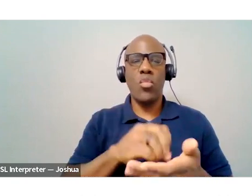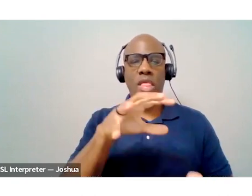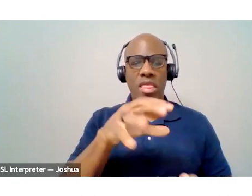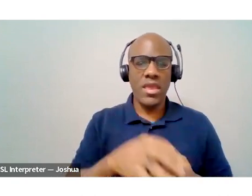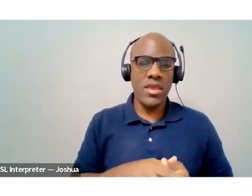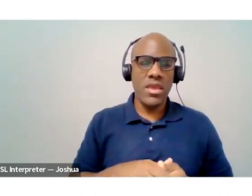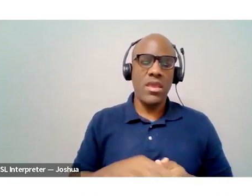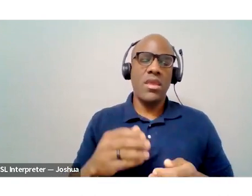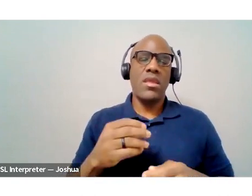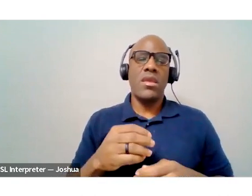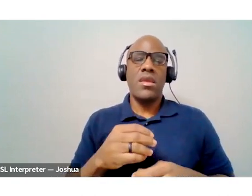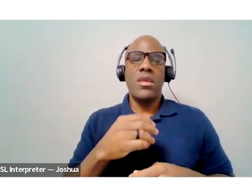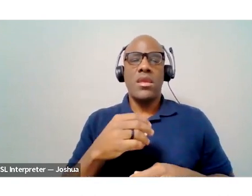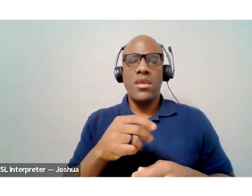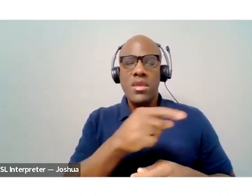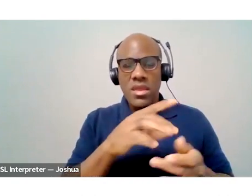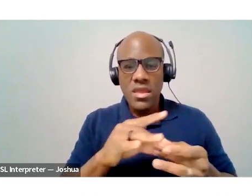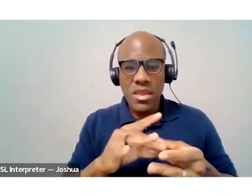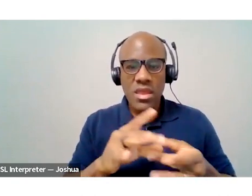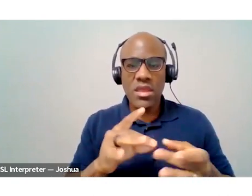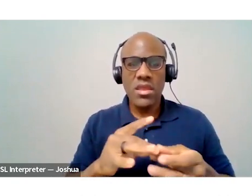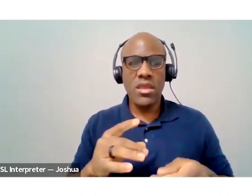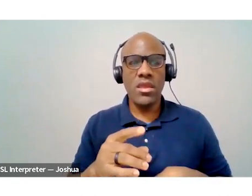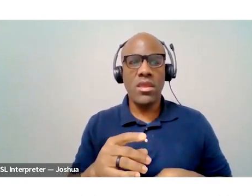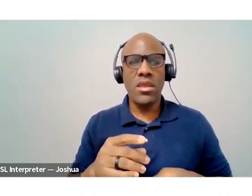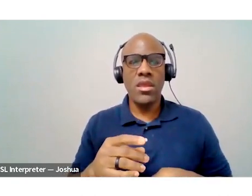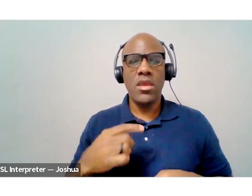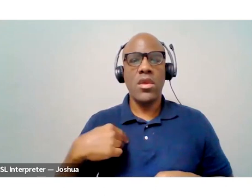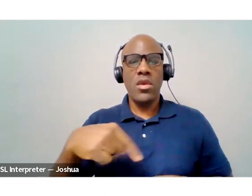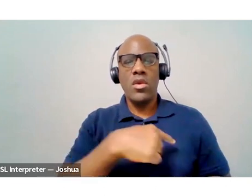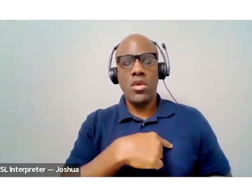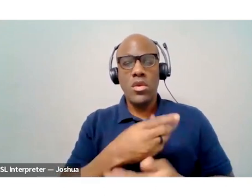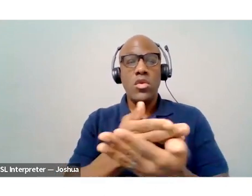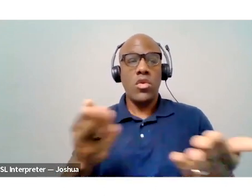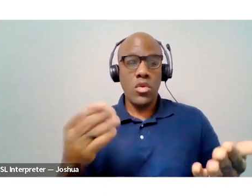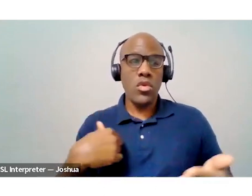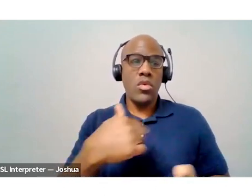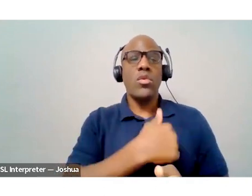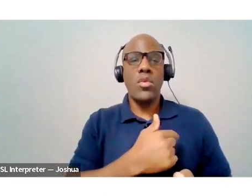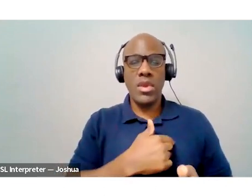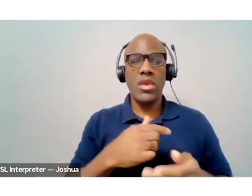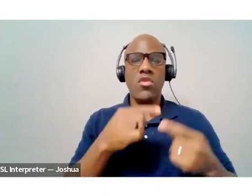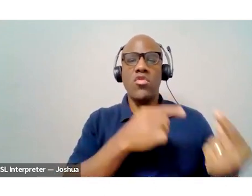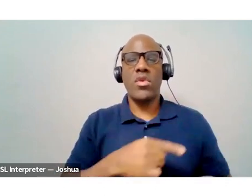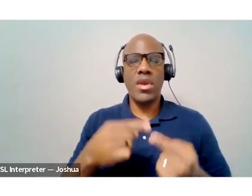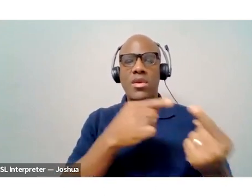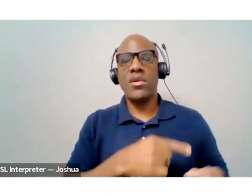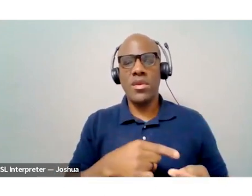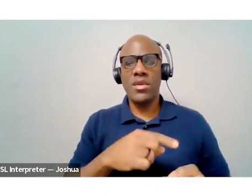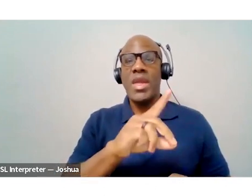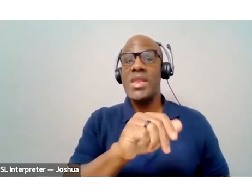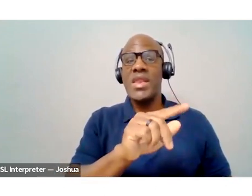process, we owe everything to others. So also, what for me is embedded in this creative media